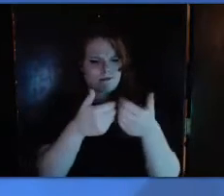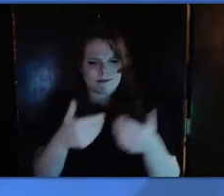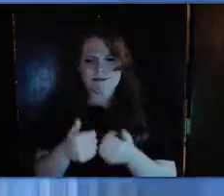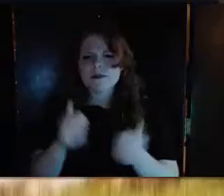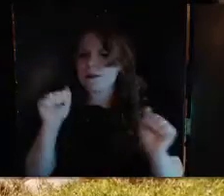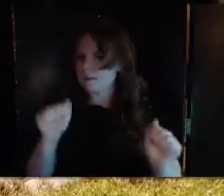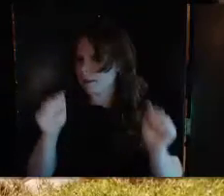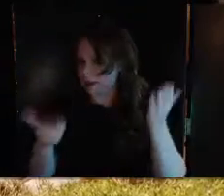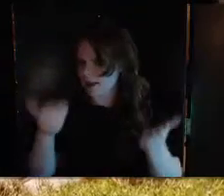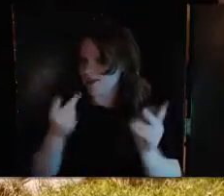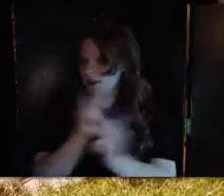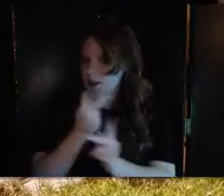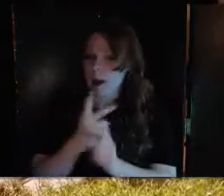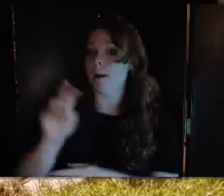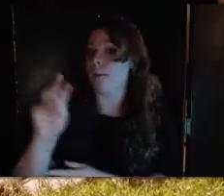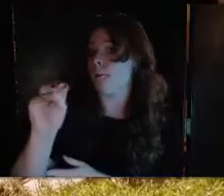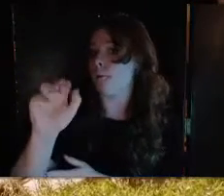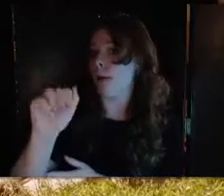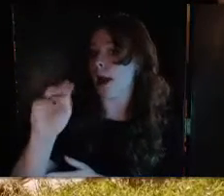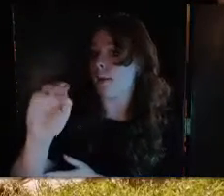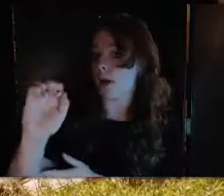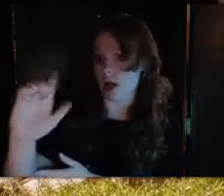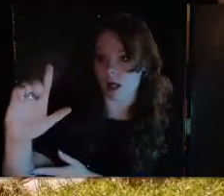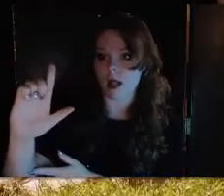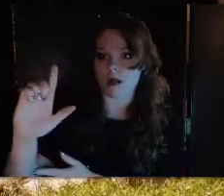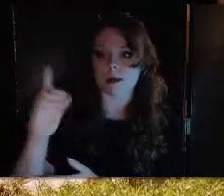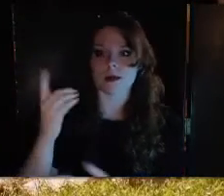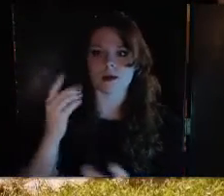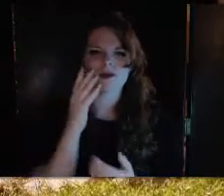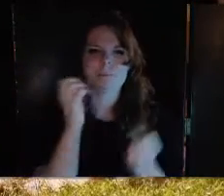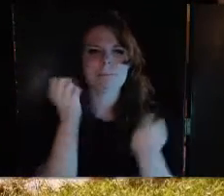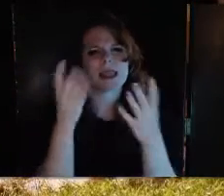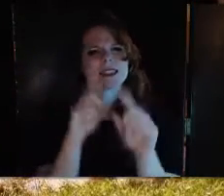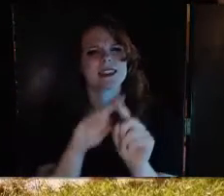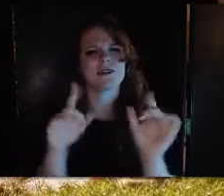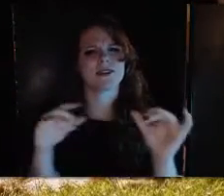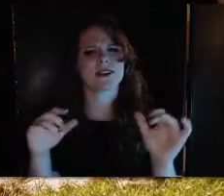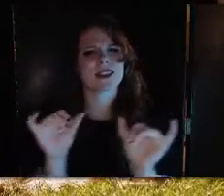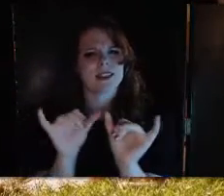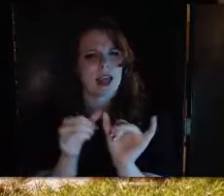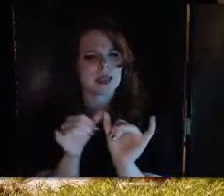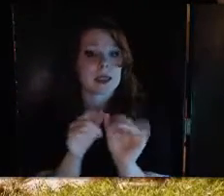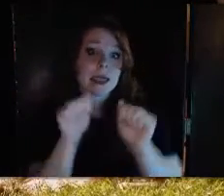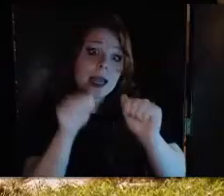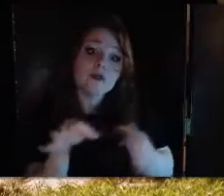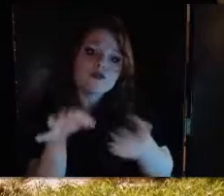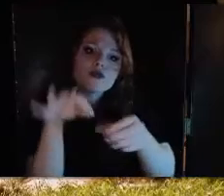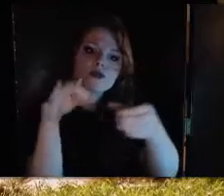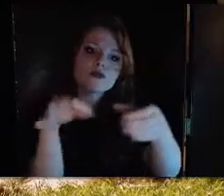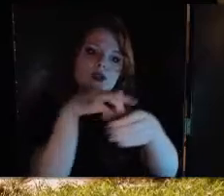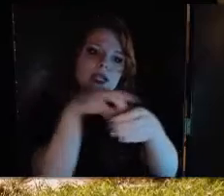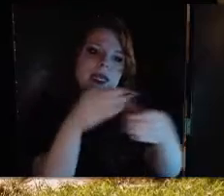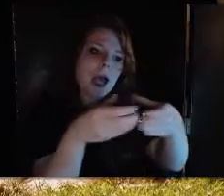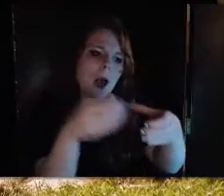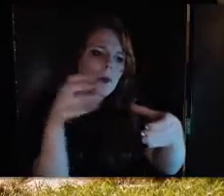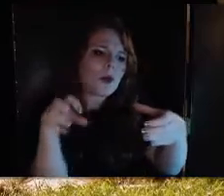already know it. It's a mammal that comes in lots of different sizes. Some can fit in a teacup, while others can almost